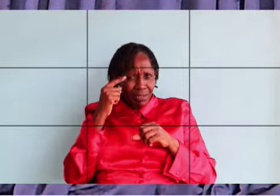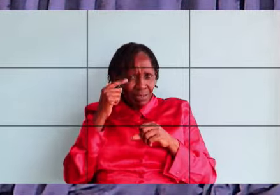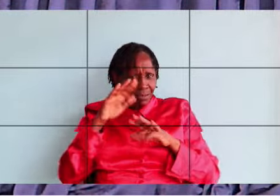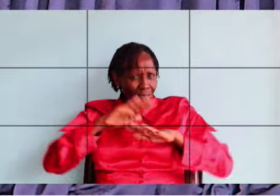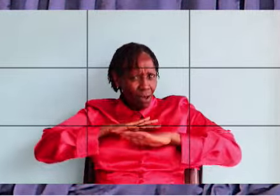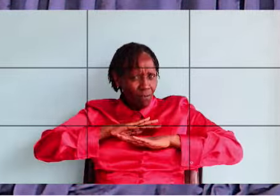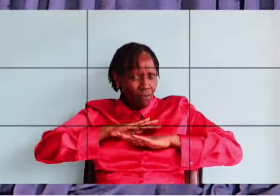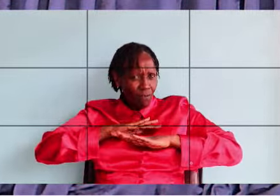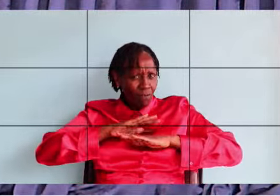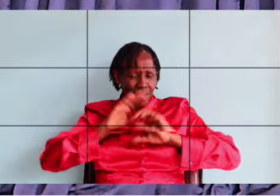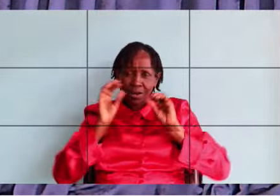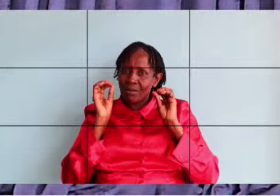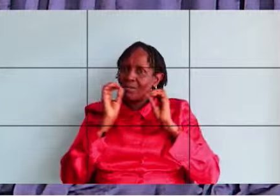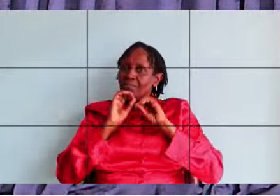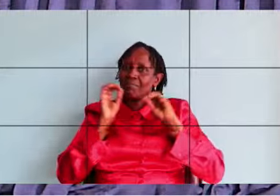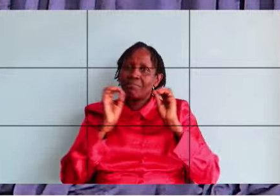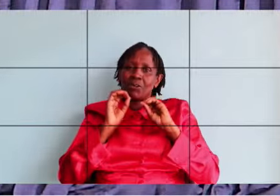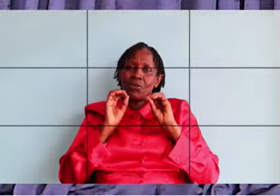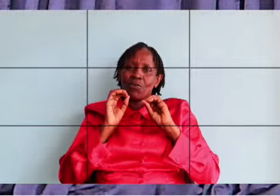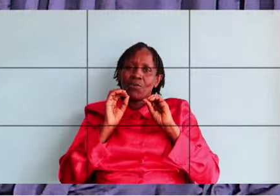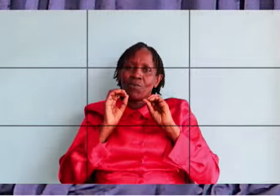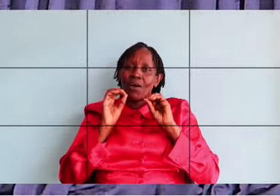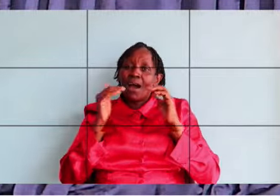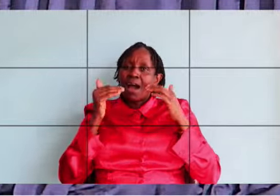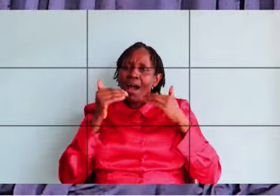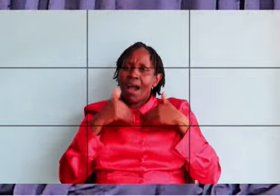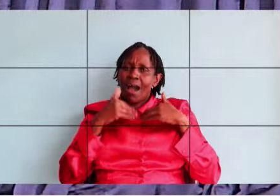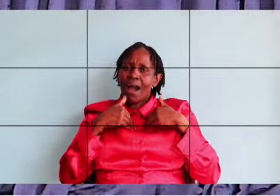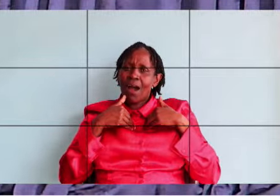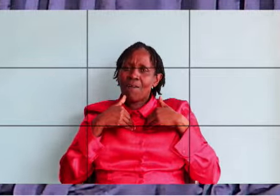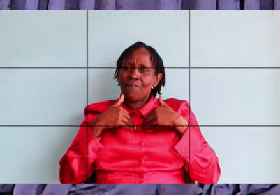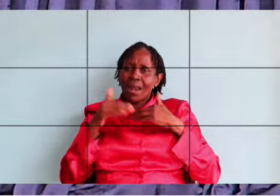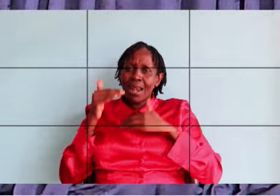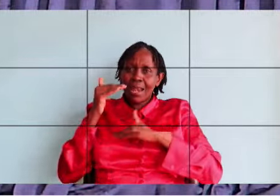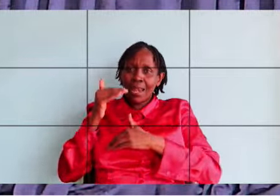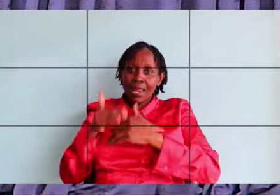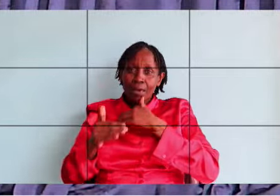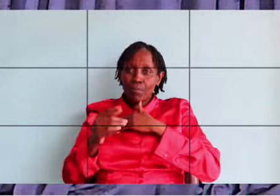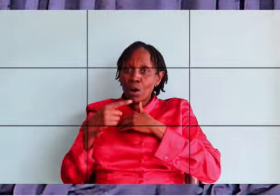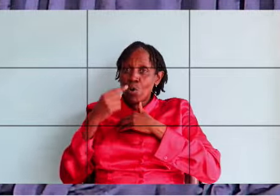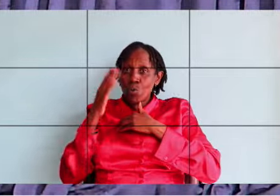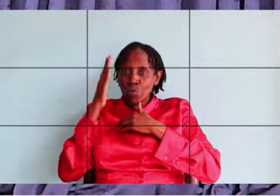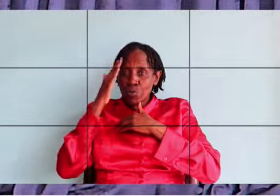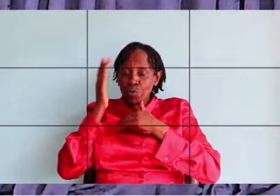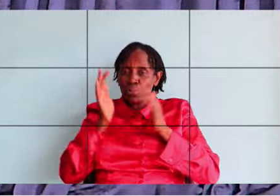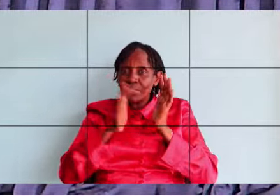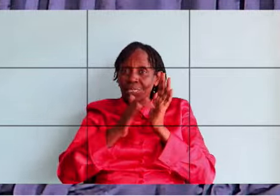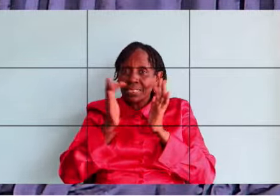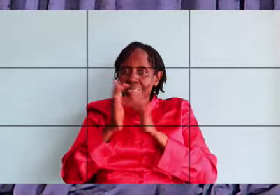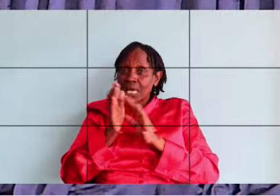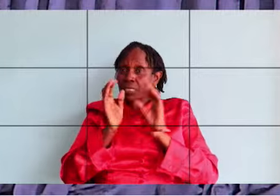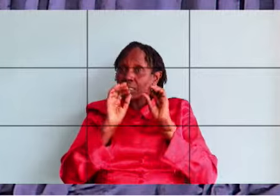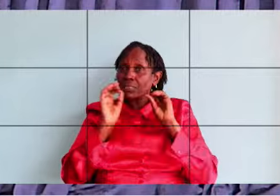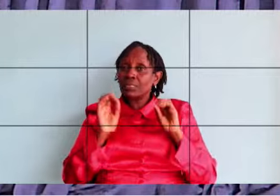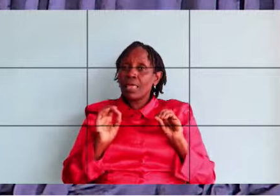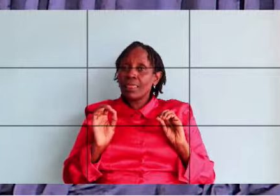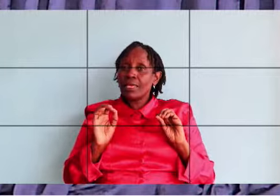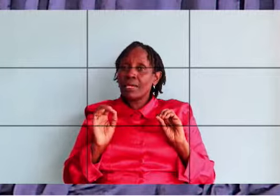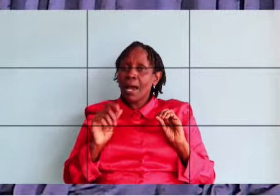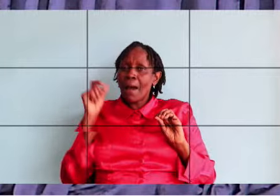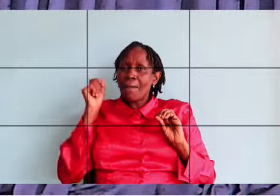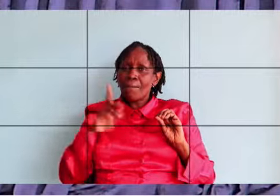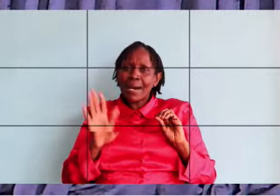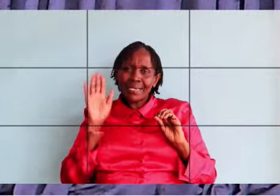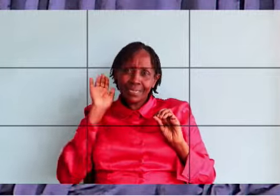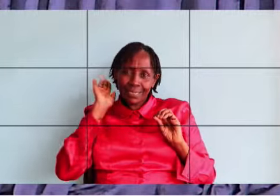lost. When there is a neighbor who still does not know God. That person needs to hear, and